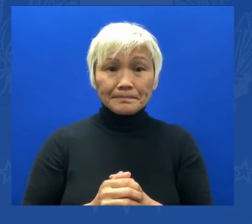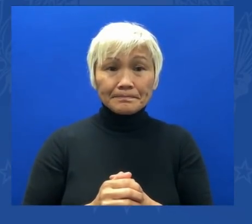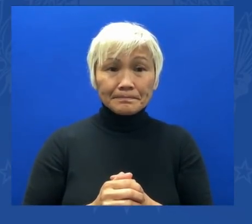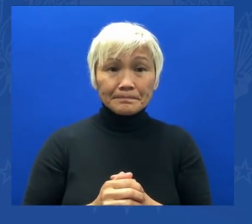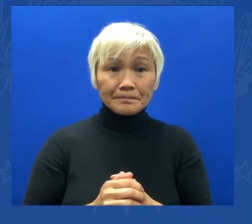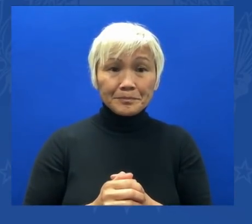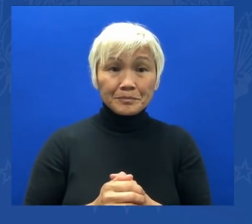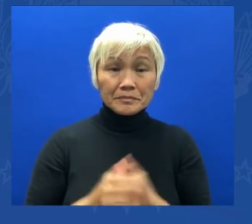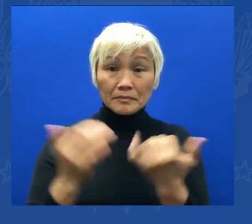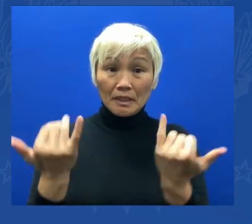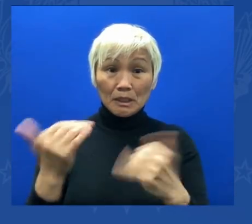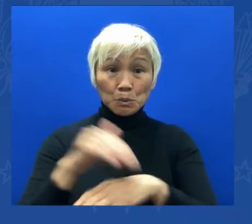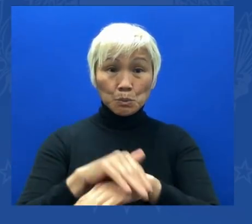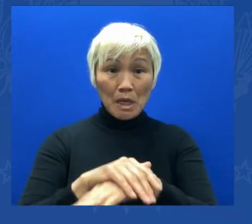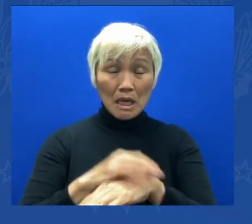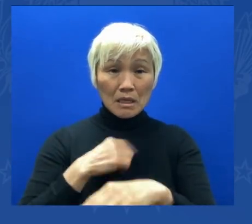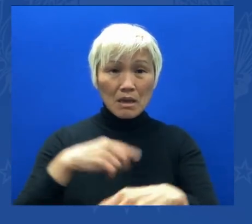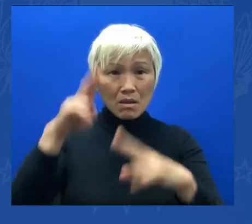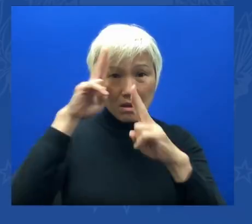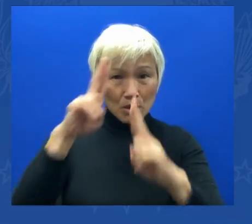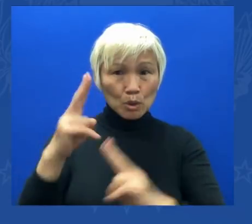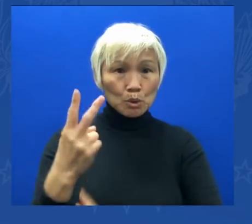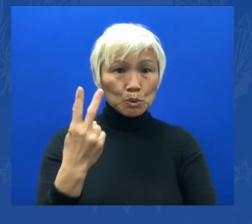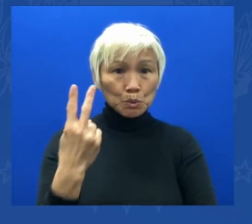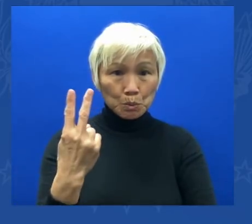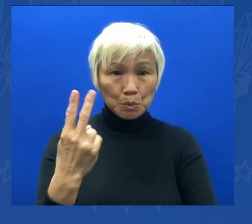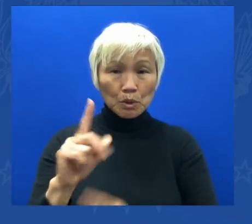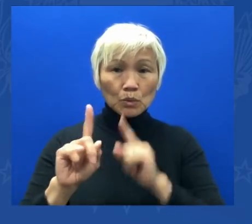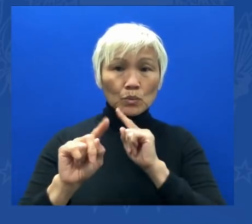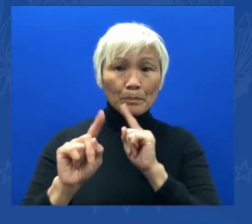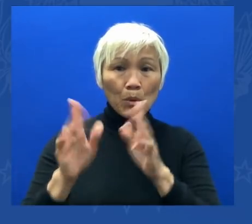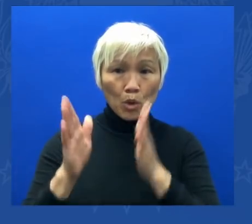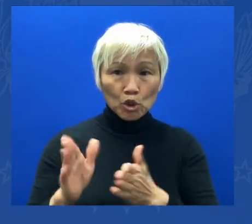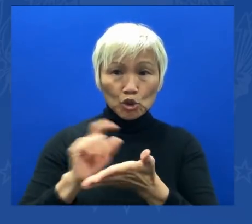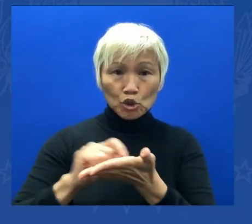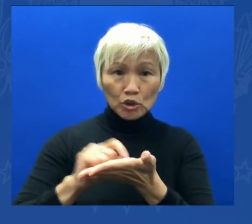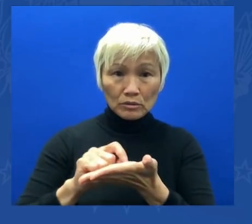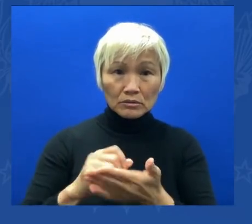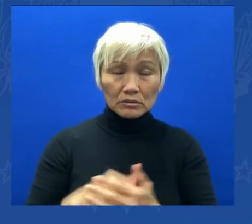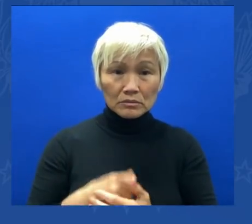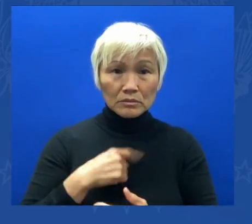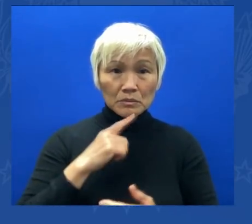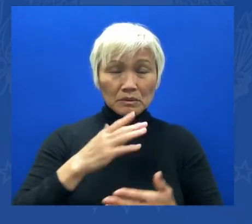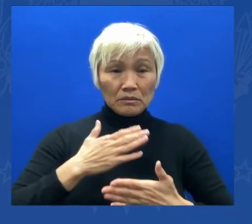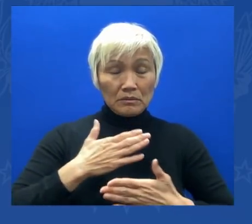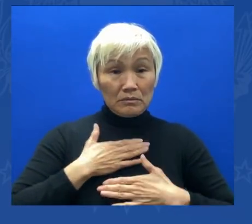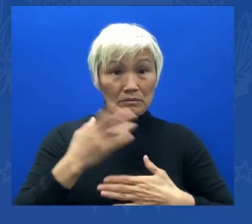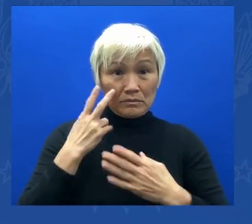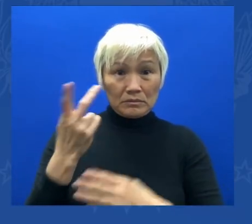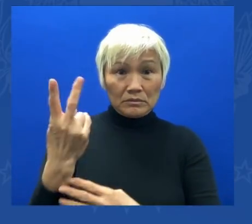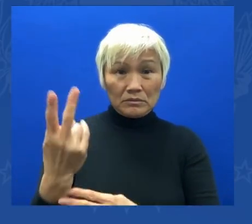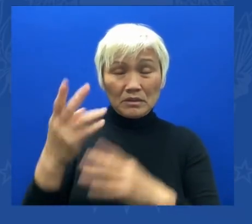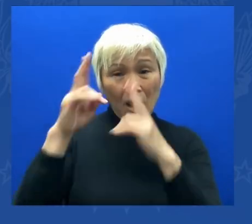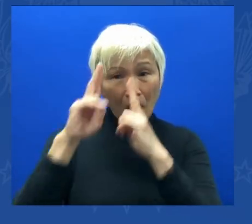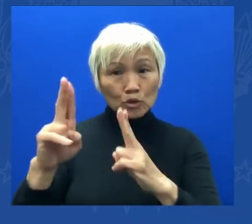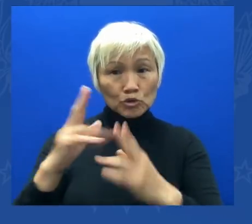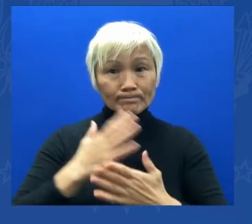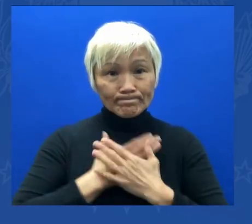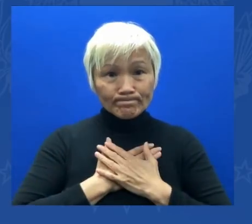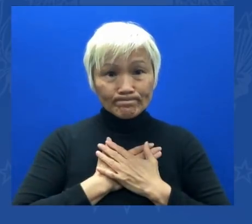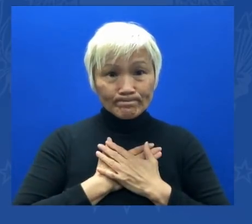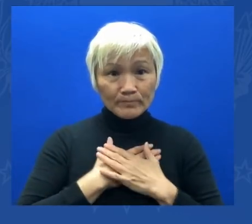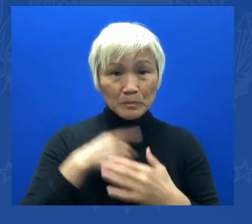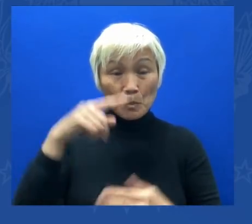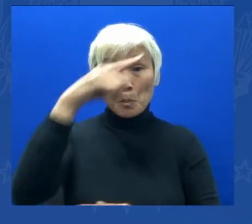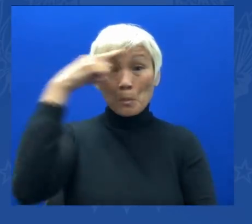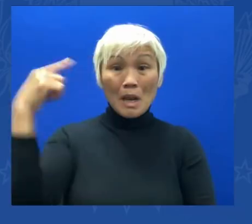I'm glad you saw that tonight. I didn't know you were doing that. These are the first Black women to be White House reporters who